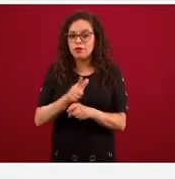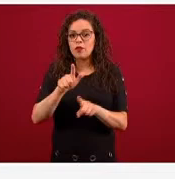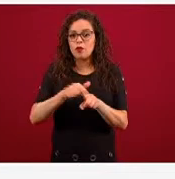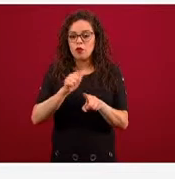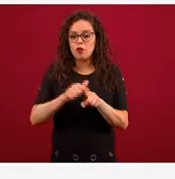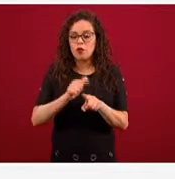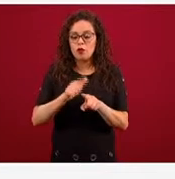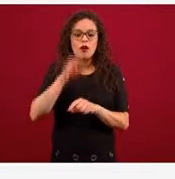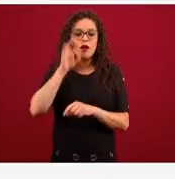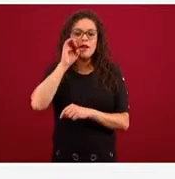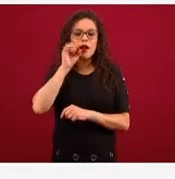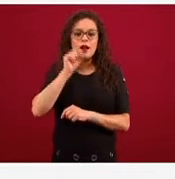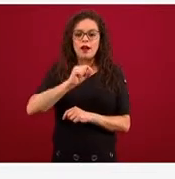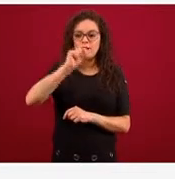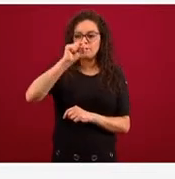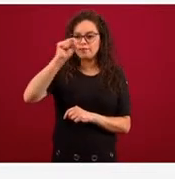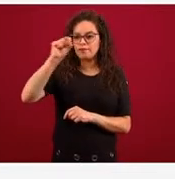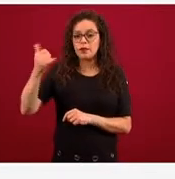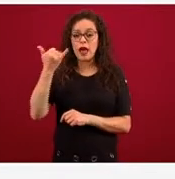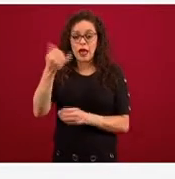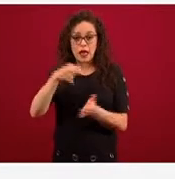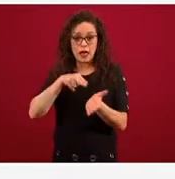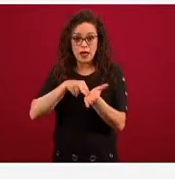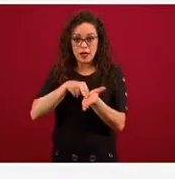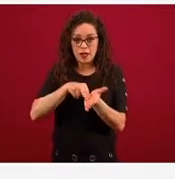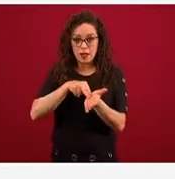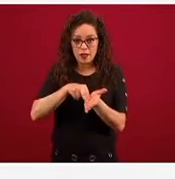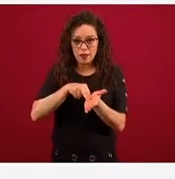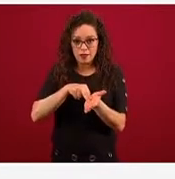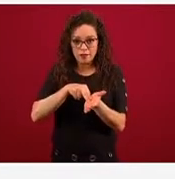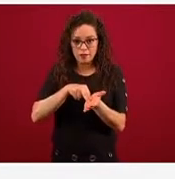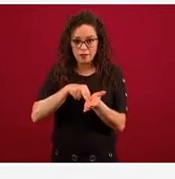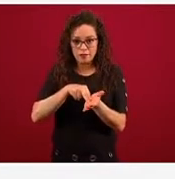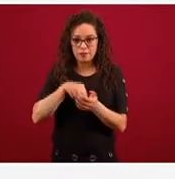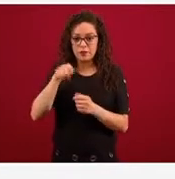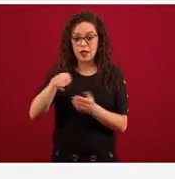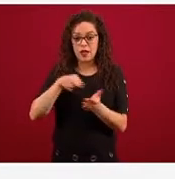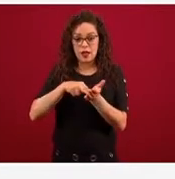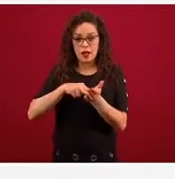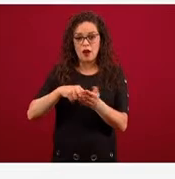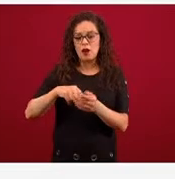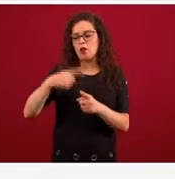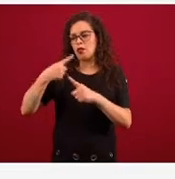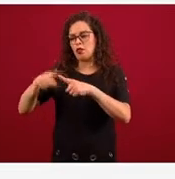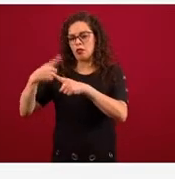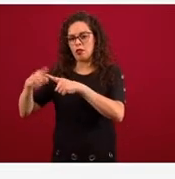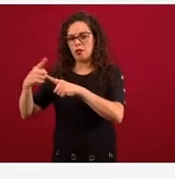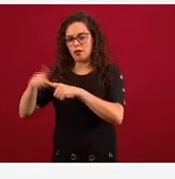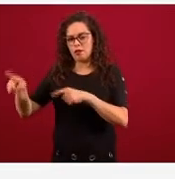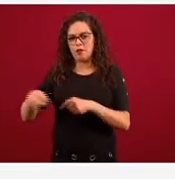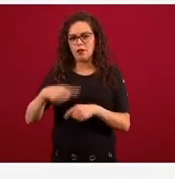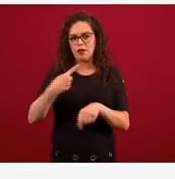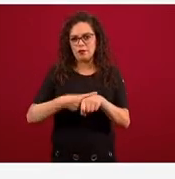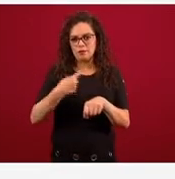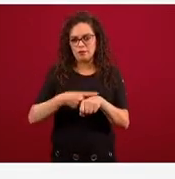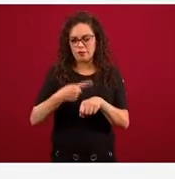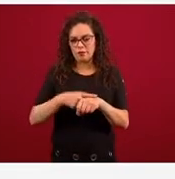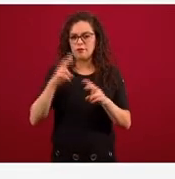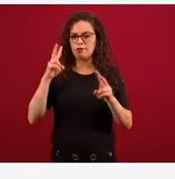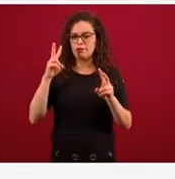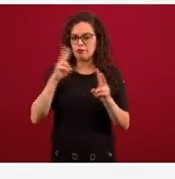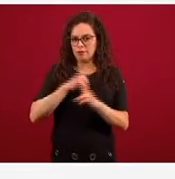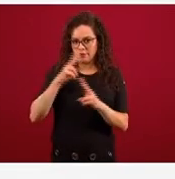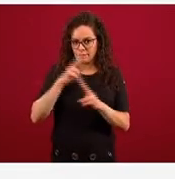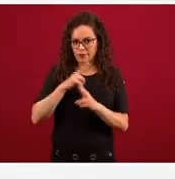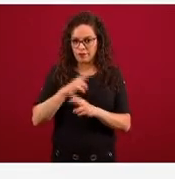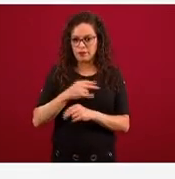the naranja y rates de are color that are negro, in que representa comparison el to negro a todos COVID. los So you demás can virus see the respiratorios, y las orange naranjas is precisamente a la positive for positividad de